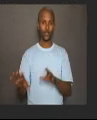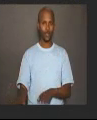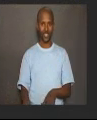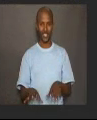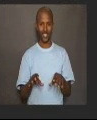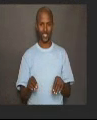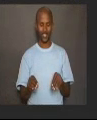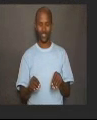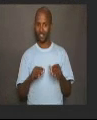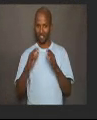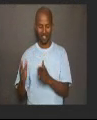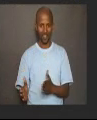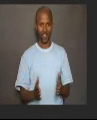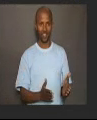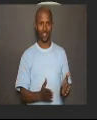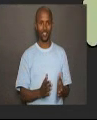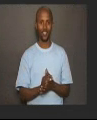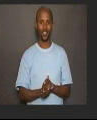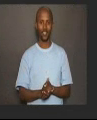Students, let's get ready.